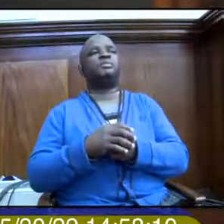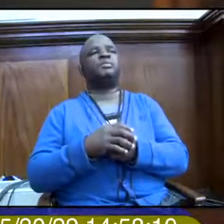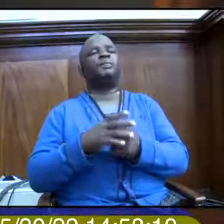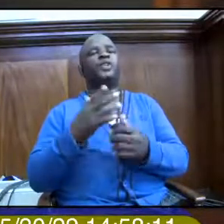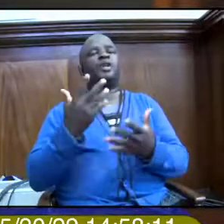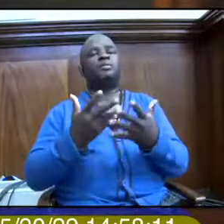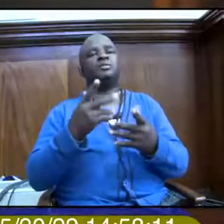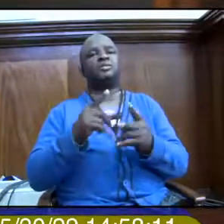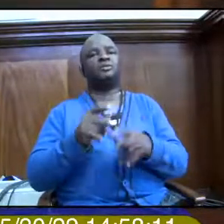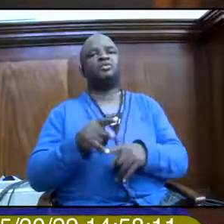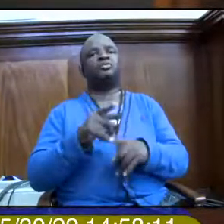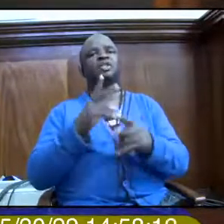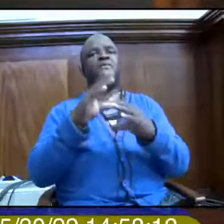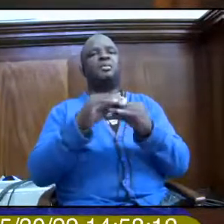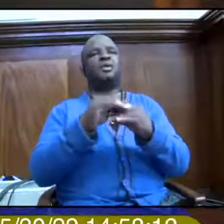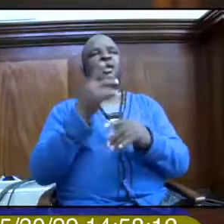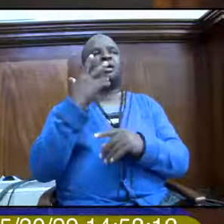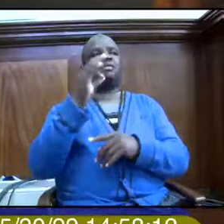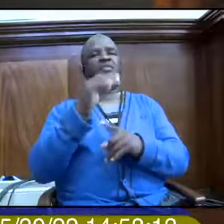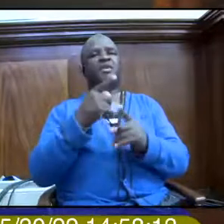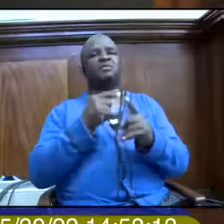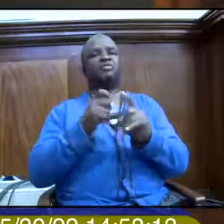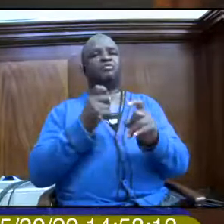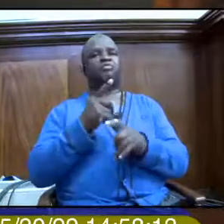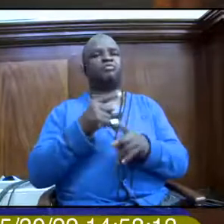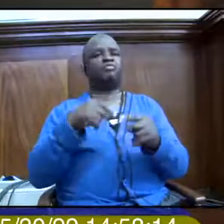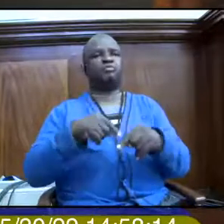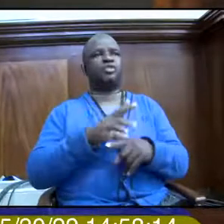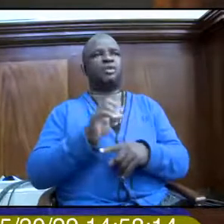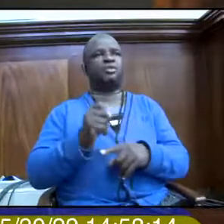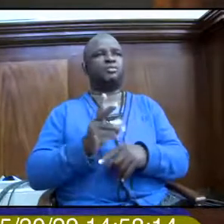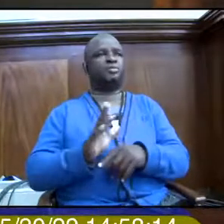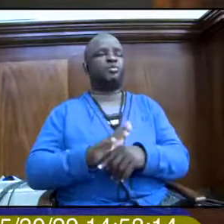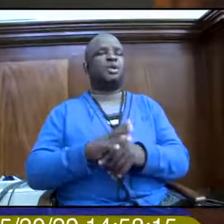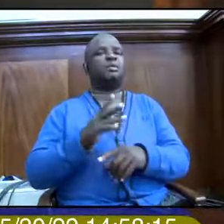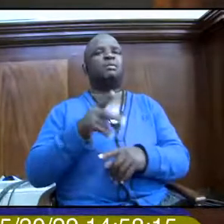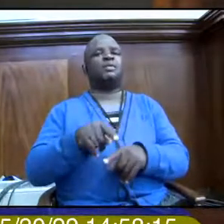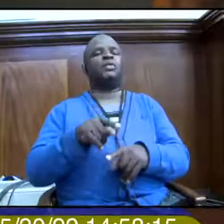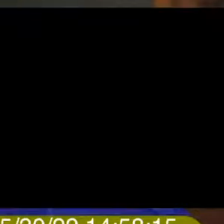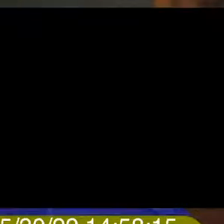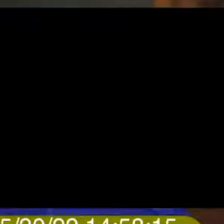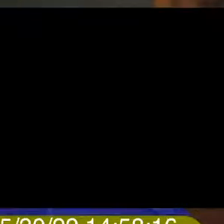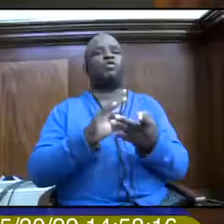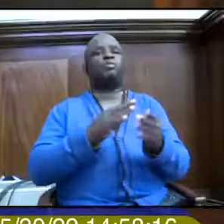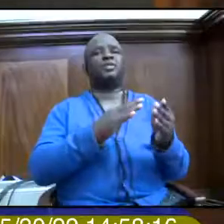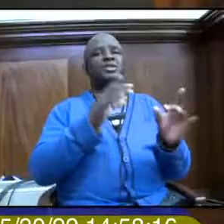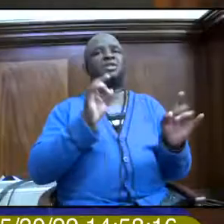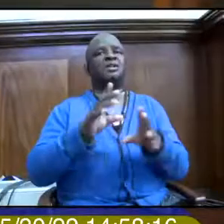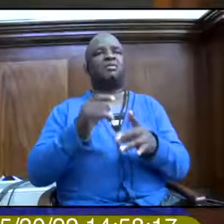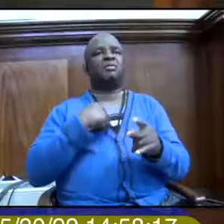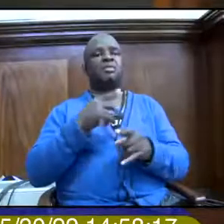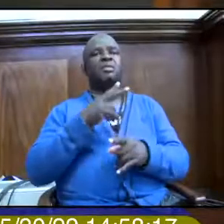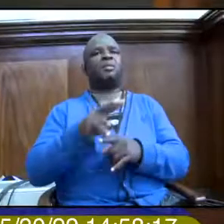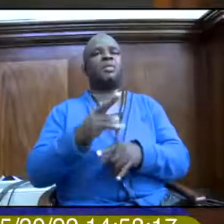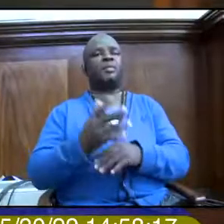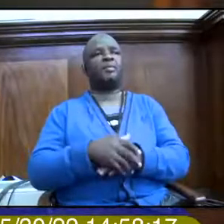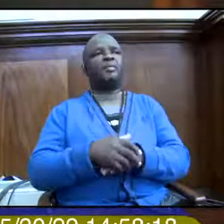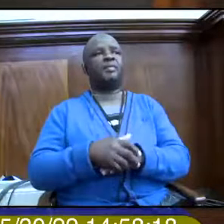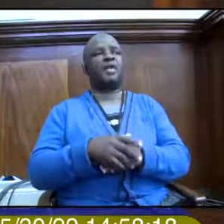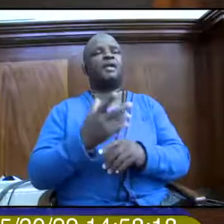from here they do not see the immense suffering of our people caused by economic